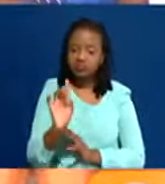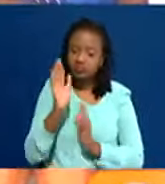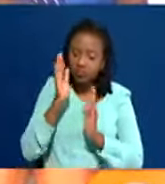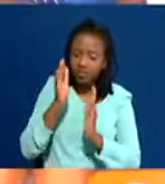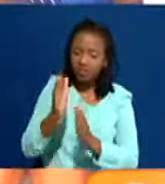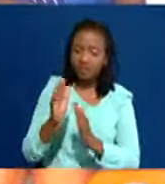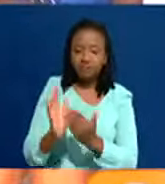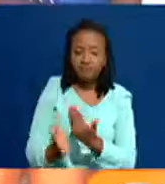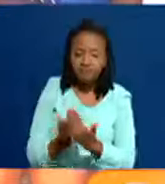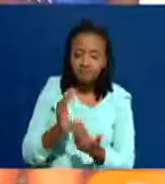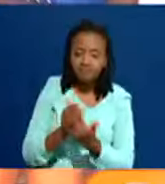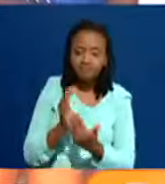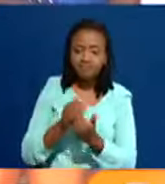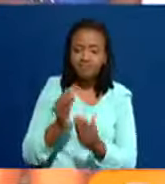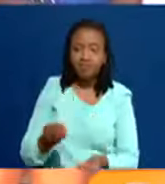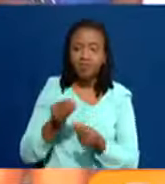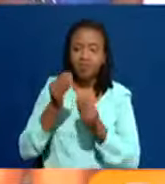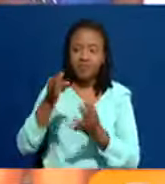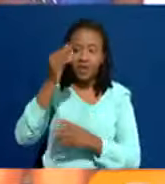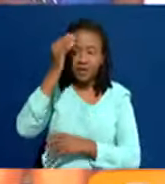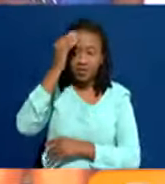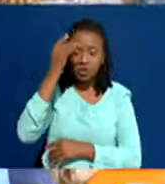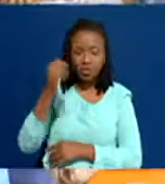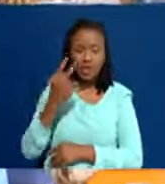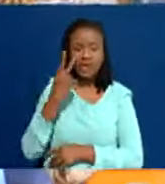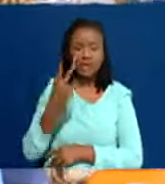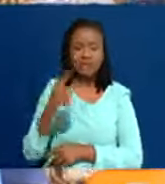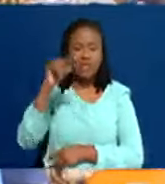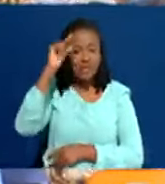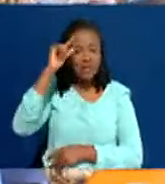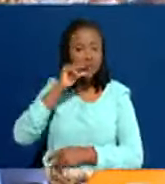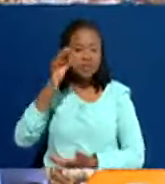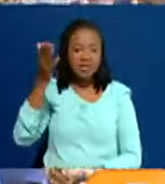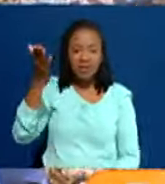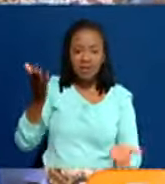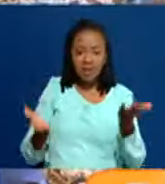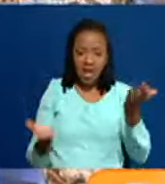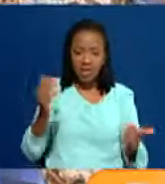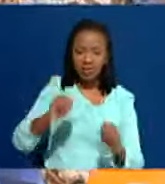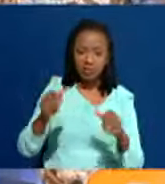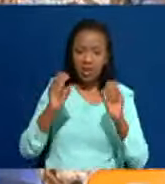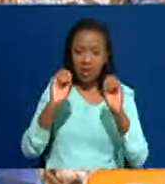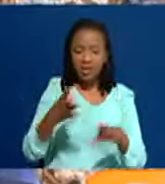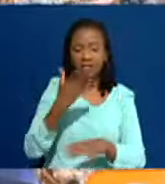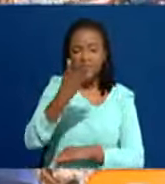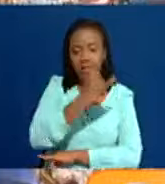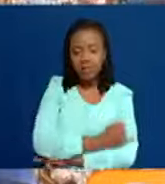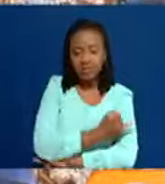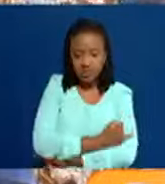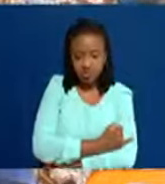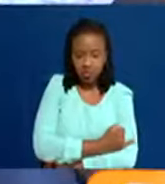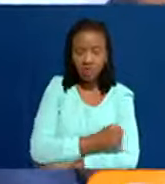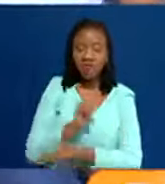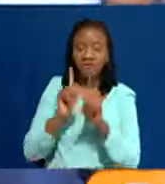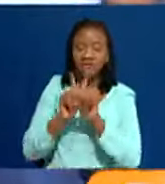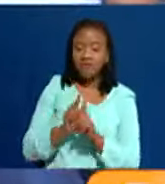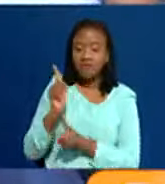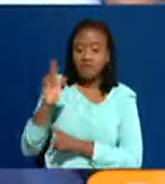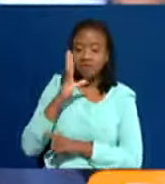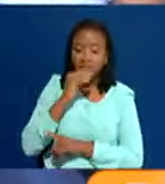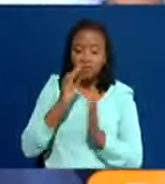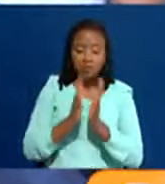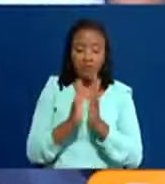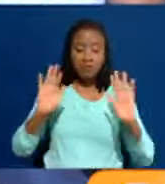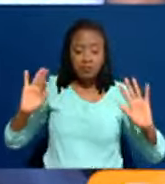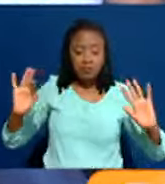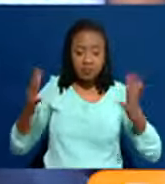deserve, as he noted a significant gender imbalance in institutions. The speaker also commended the teachers